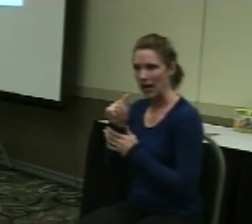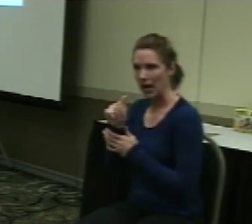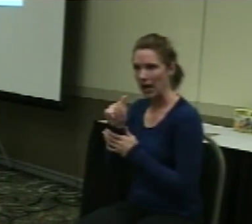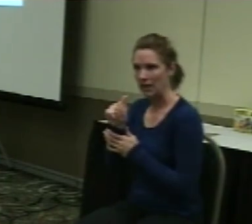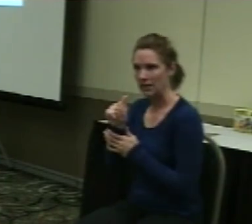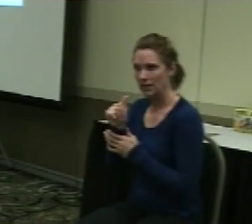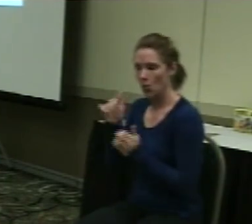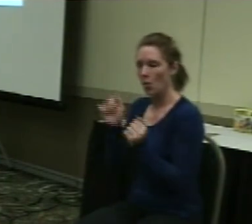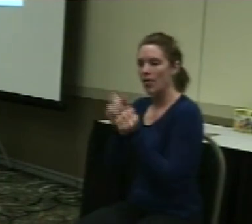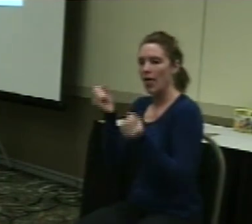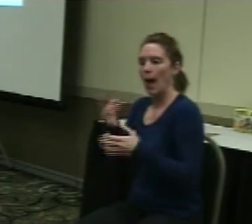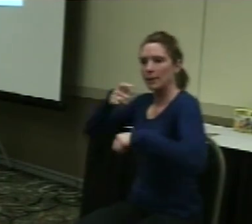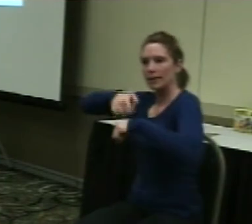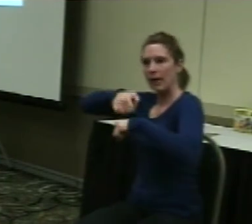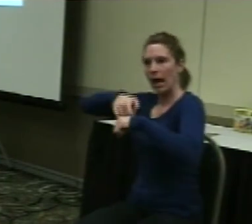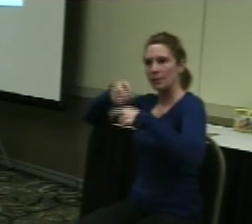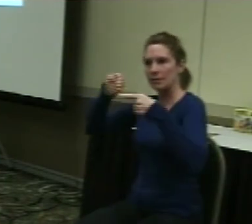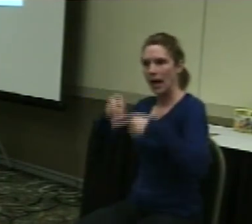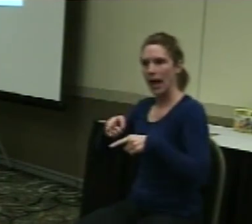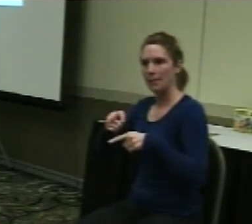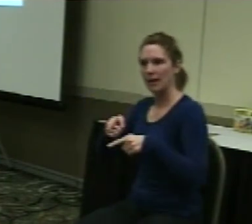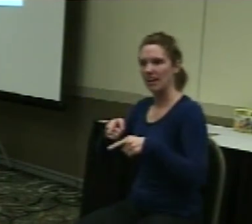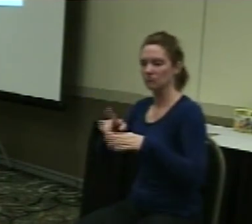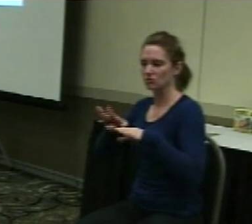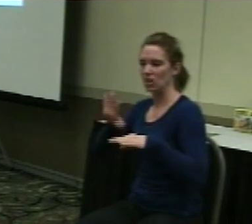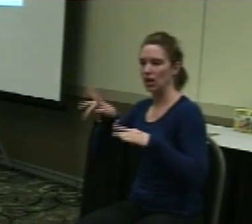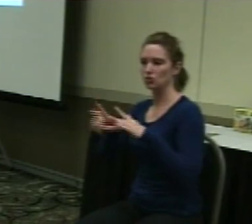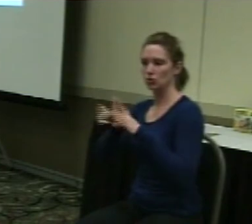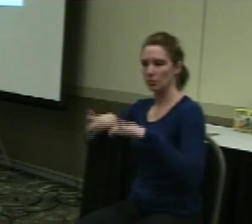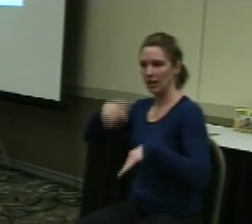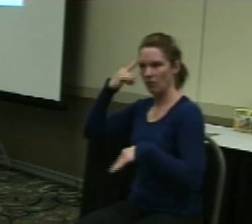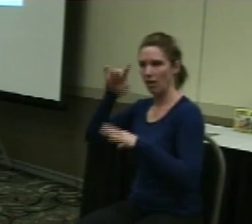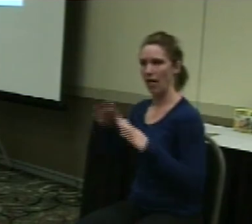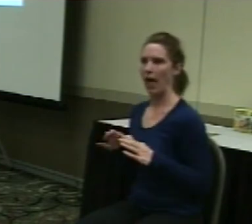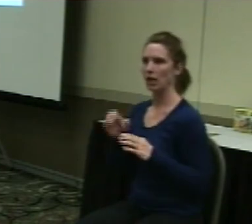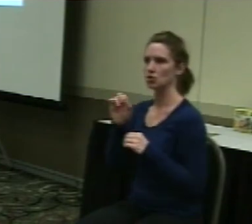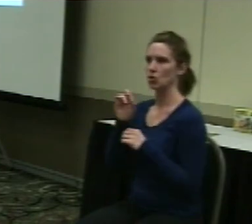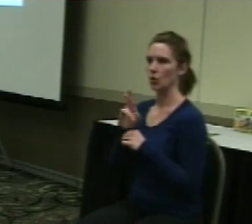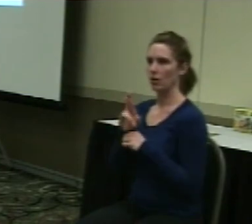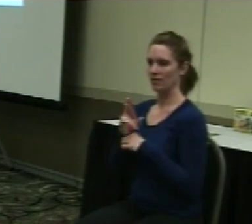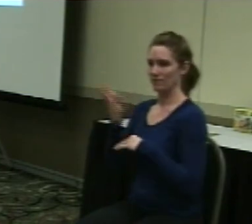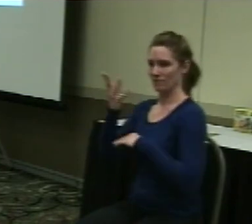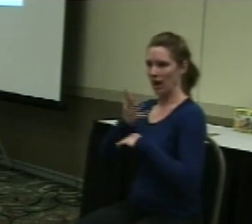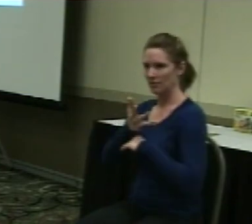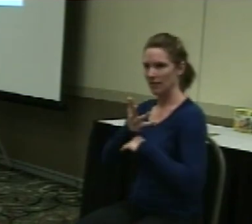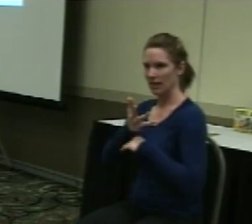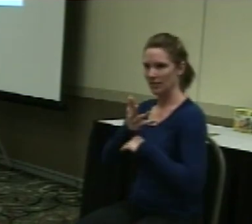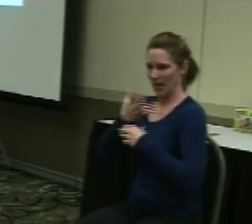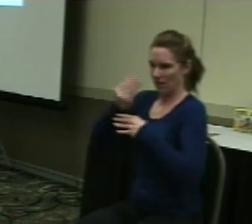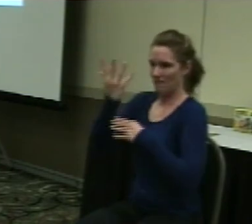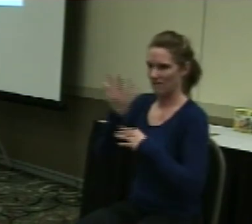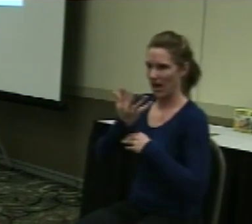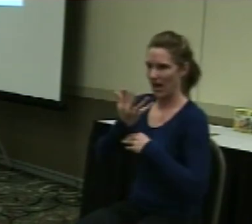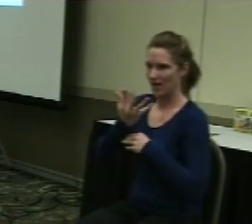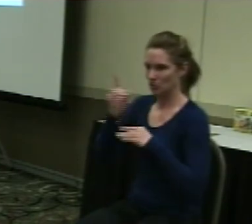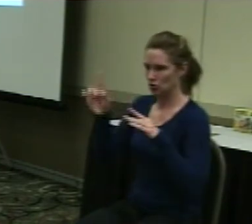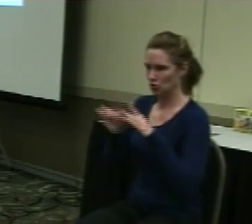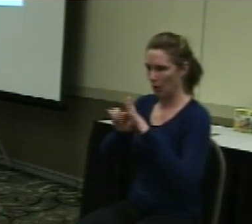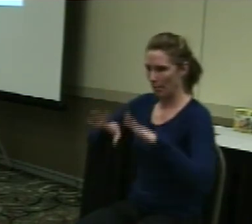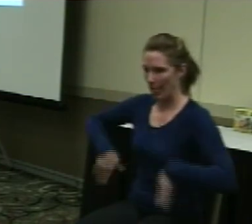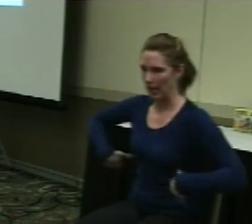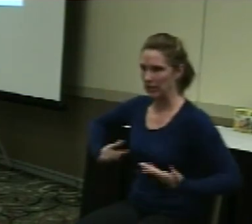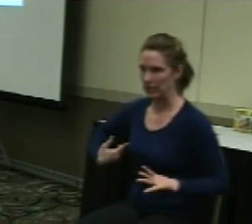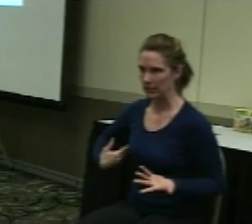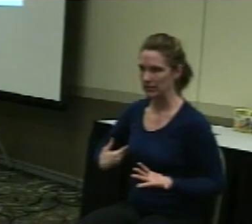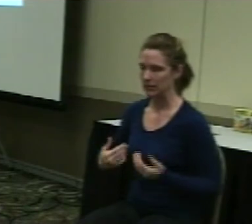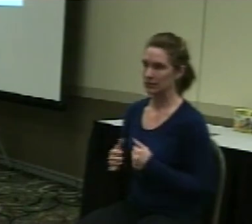with how many times the child is late to your class, you know, like 5 days out of 5, the child is late